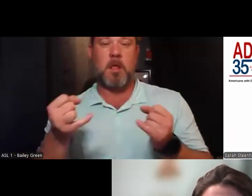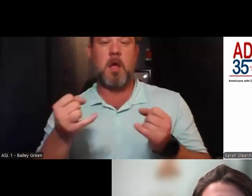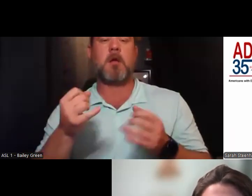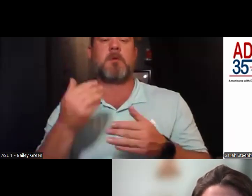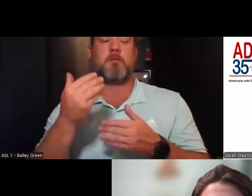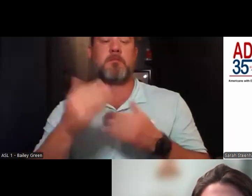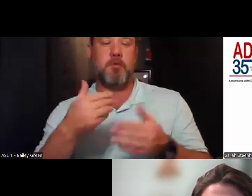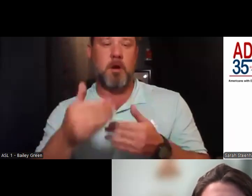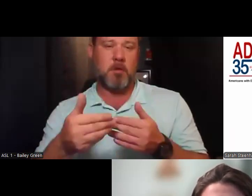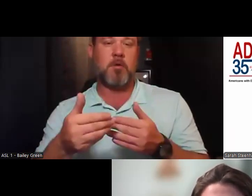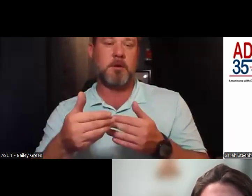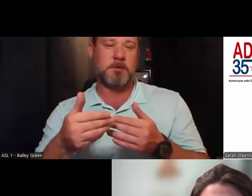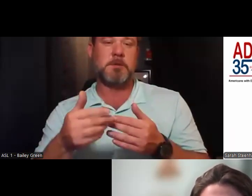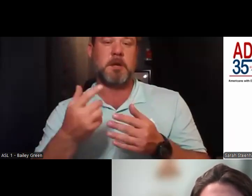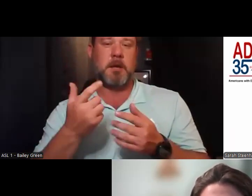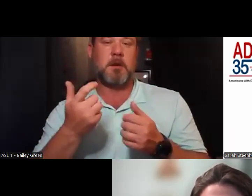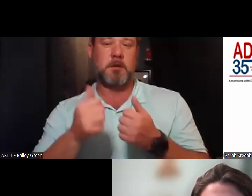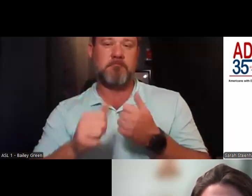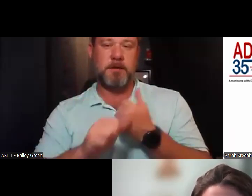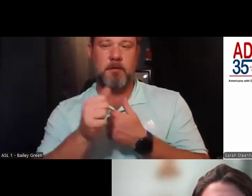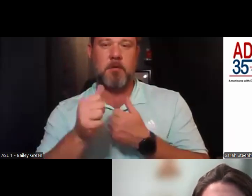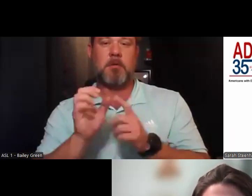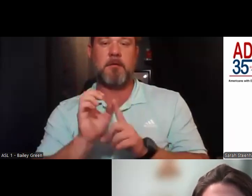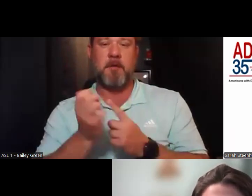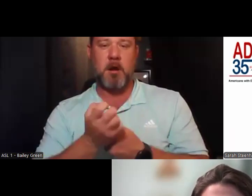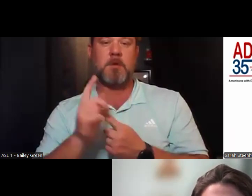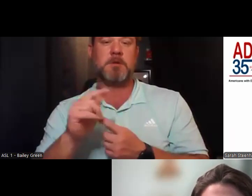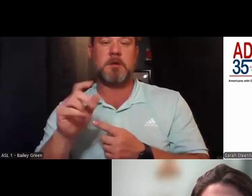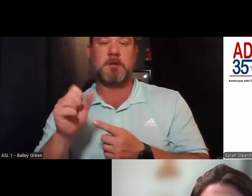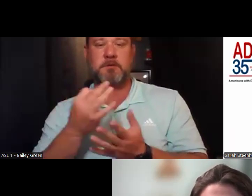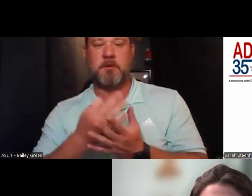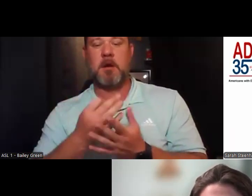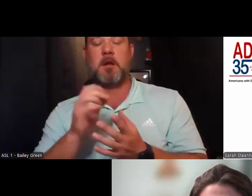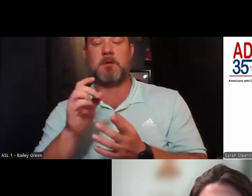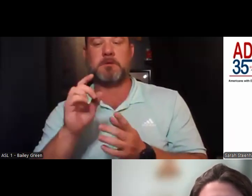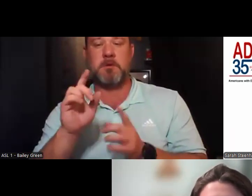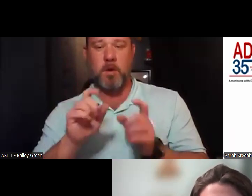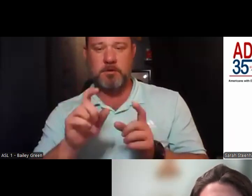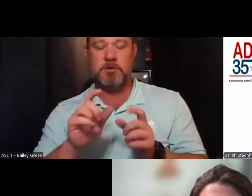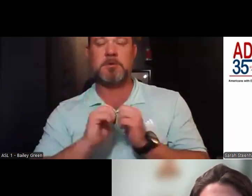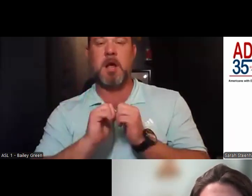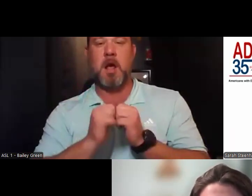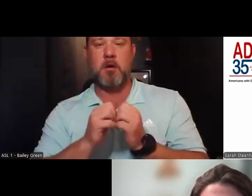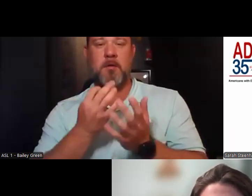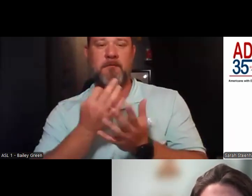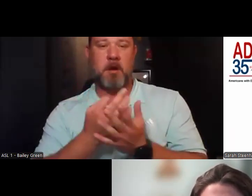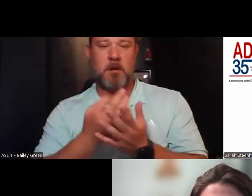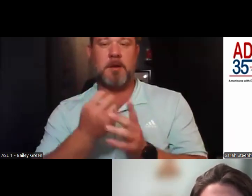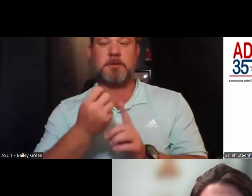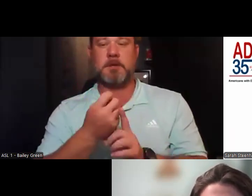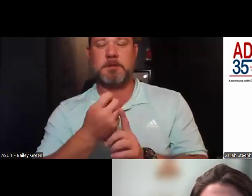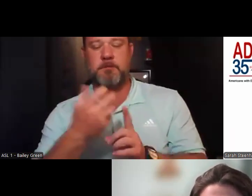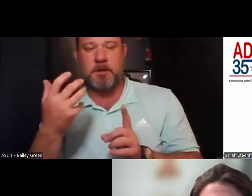progress on those things, even in a really tough environment. And so for us, the LTSS financing question at its core is how do we finance an expansion of